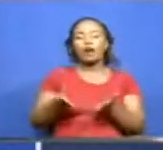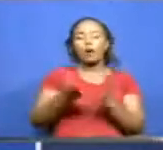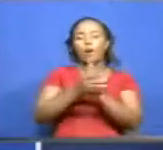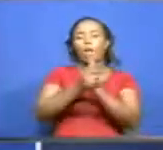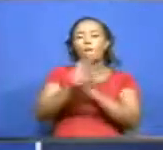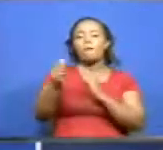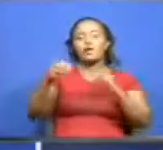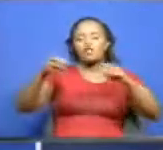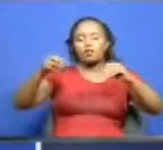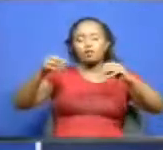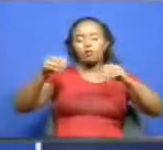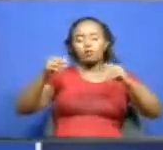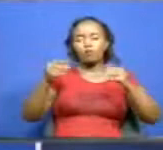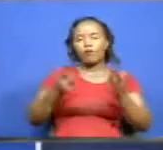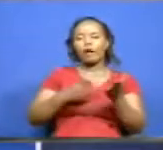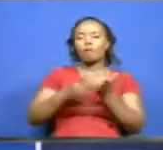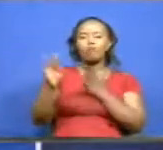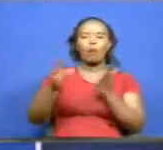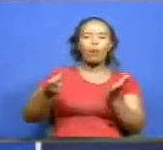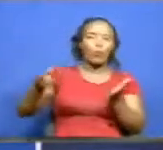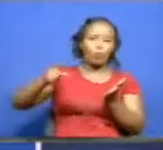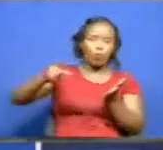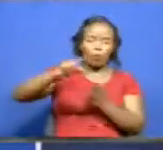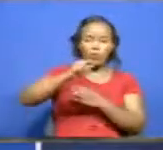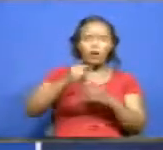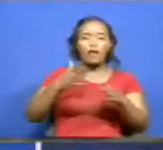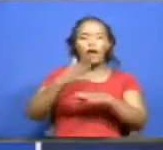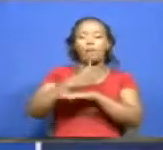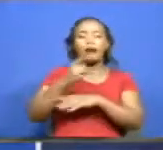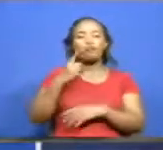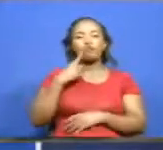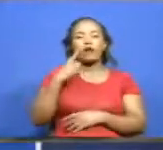leading retailers adjusting their prices to above 100